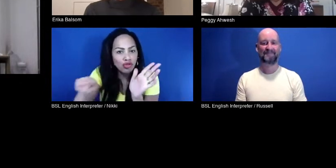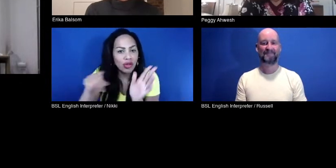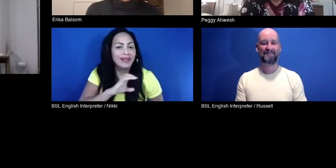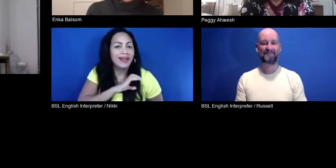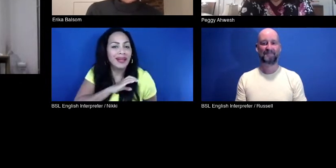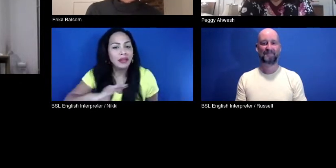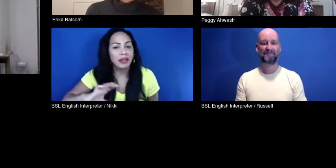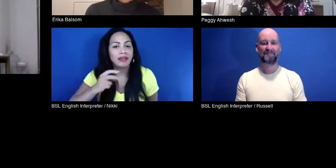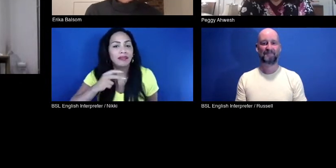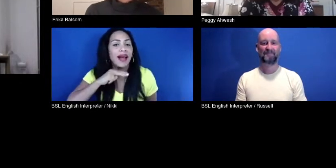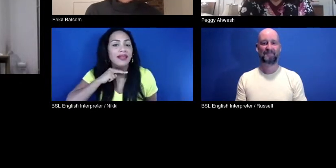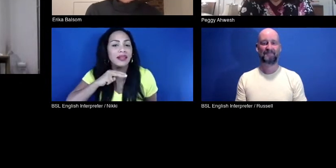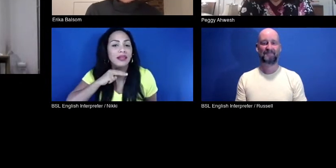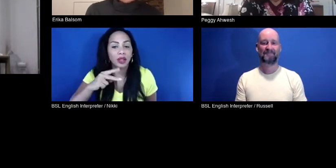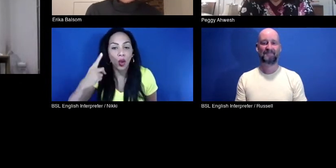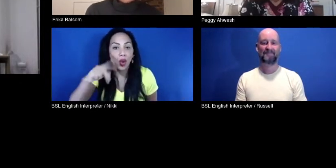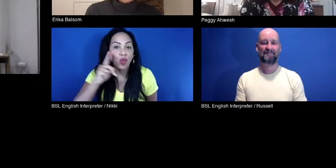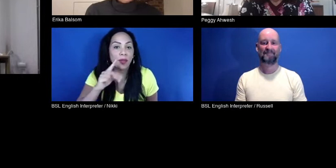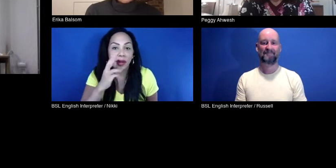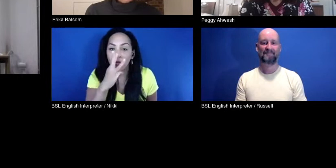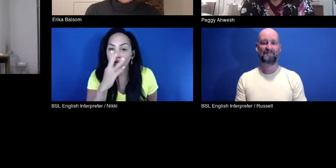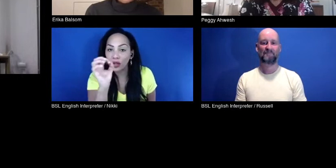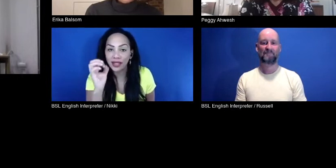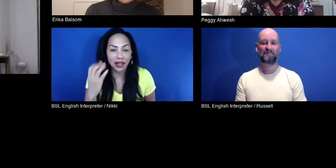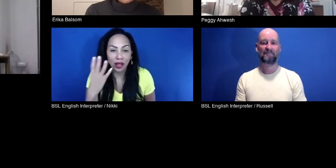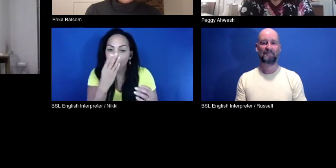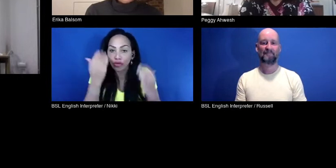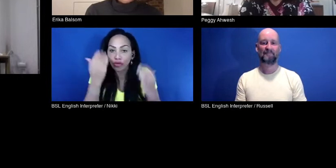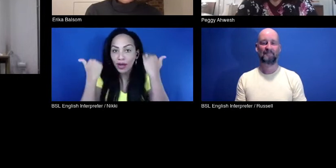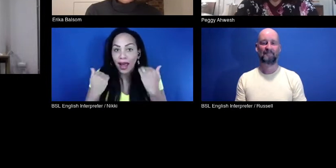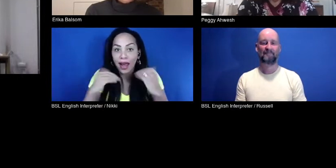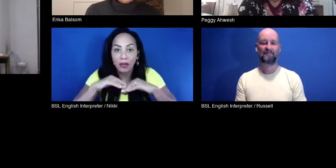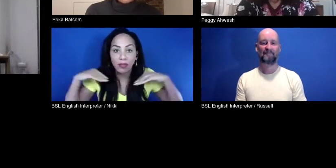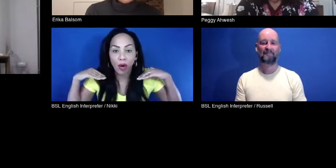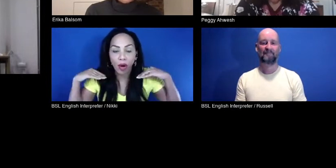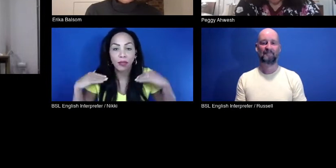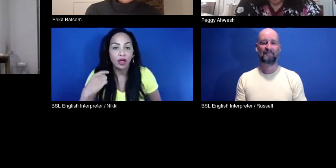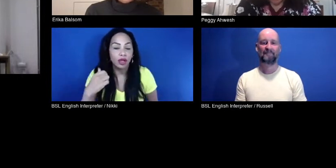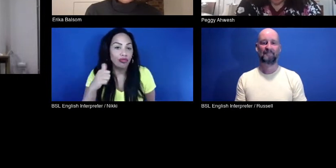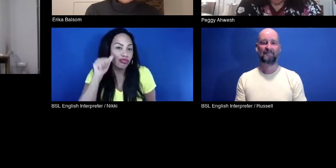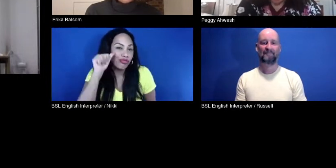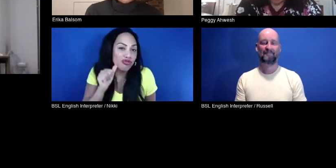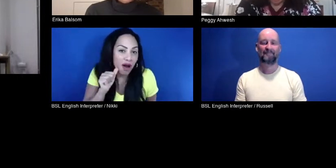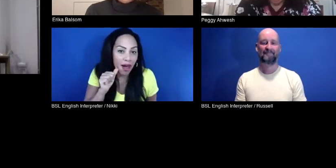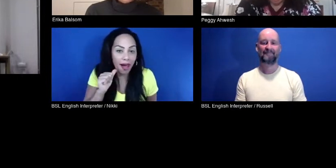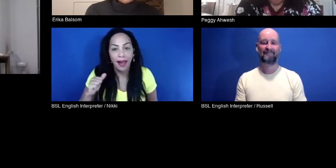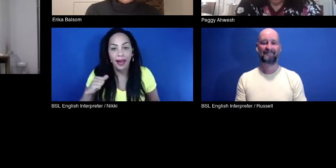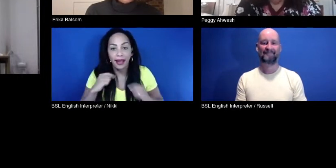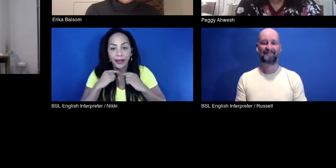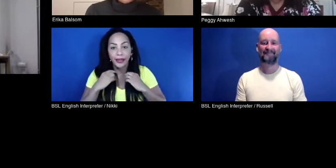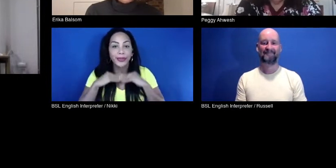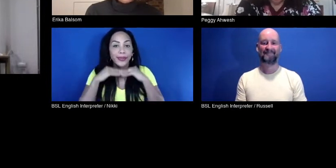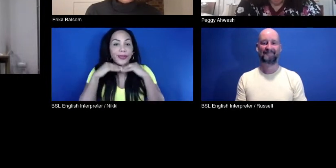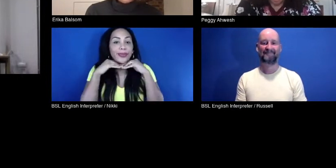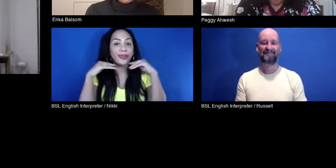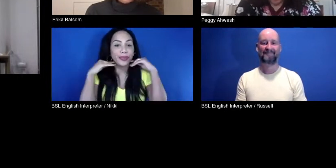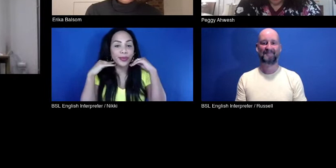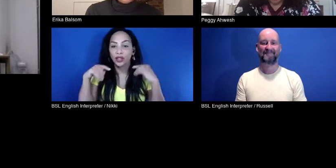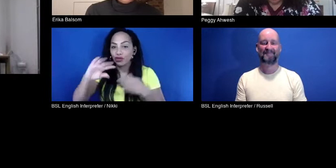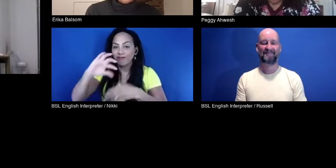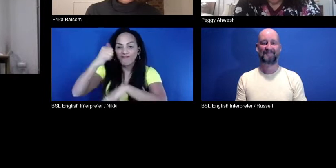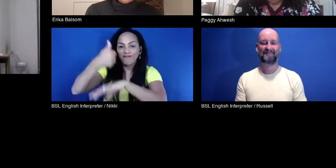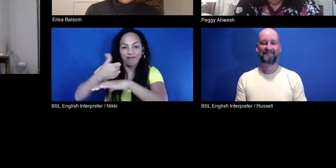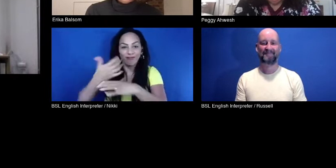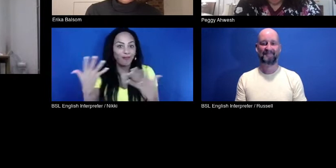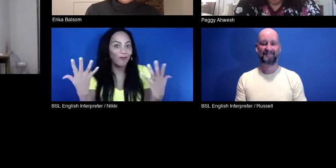30s with brown hair in a bob. She's wearing a grey turtleneck and is in a domestic setting. We are also very,